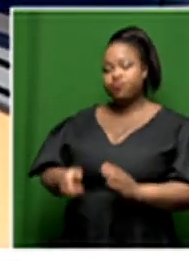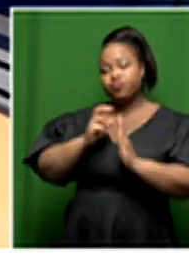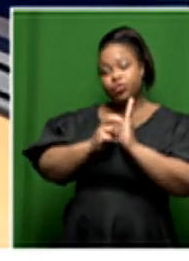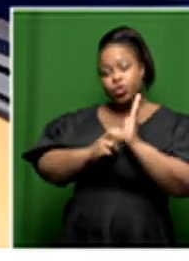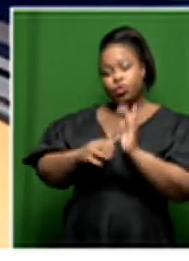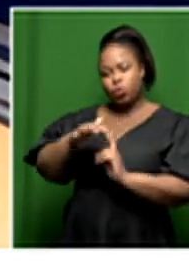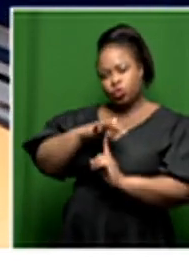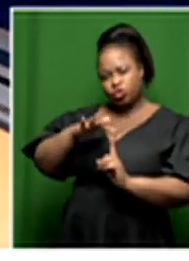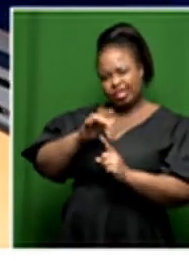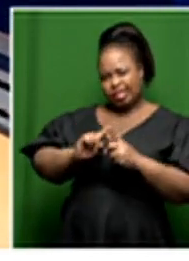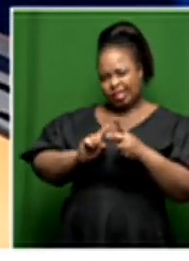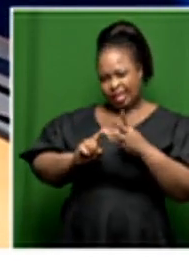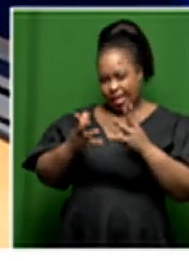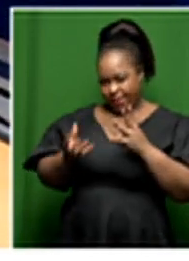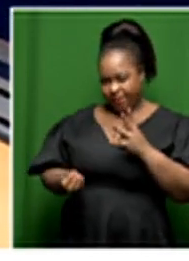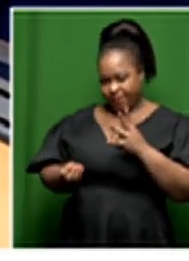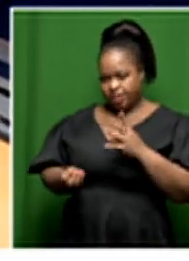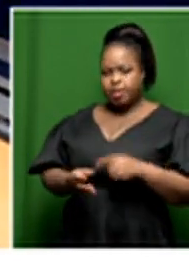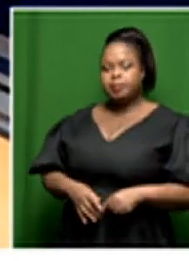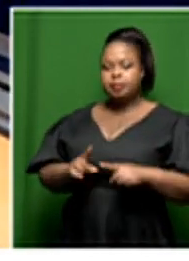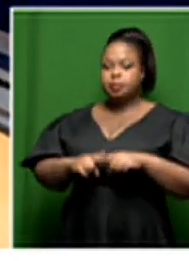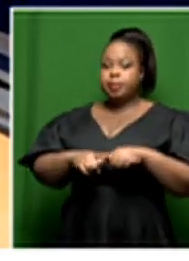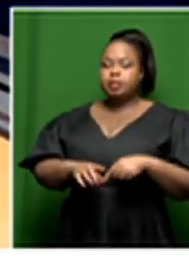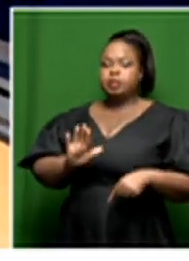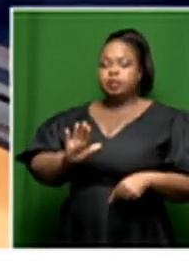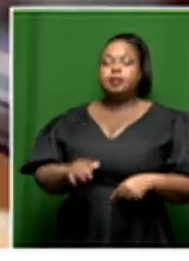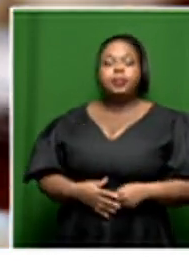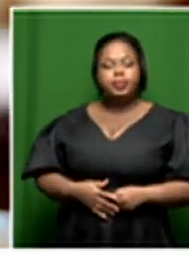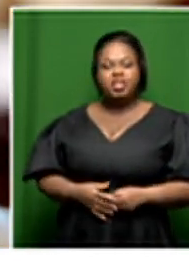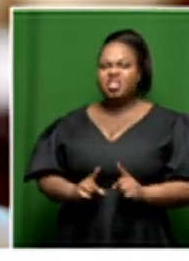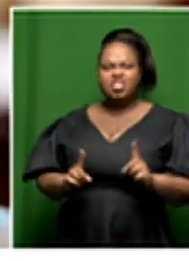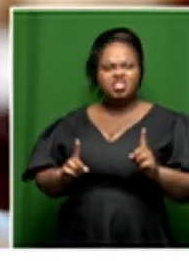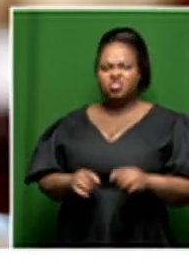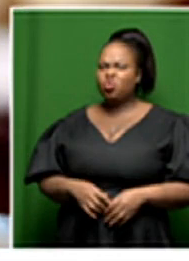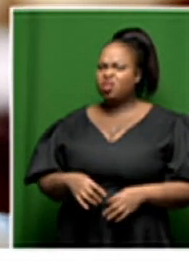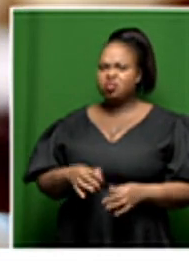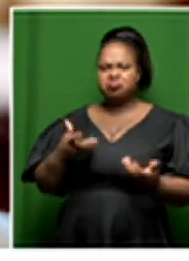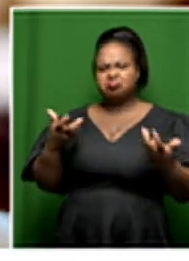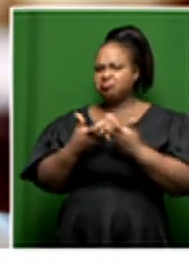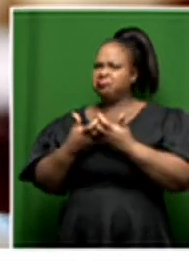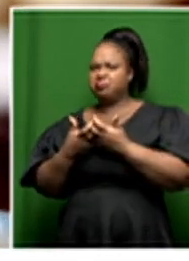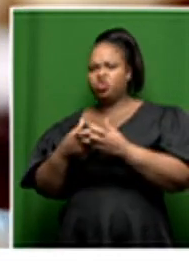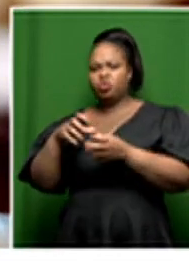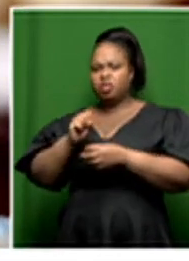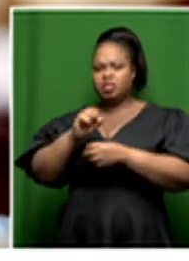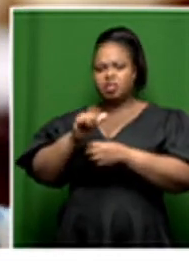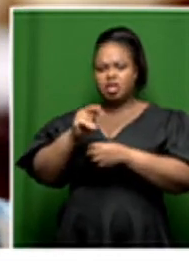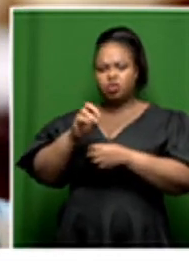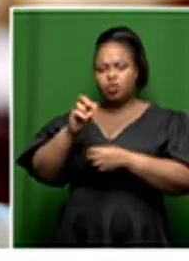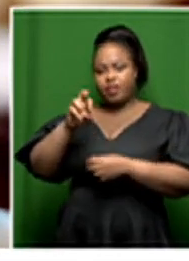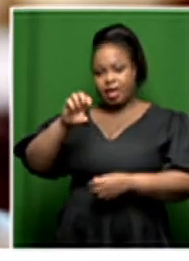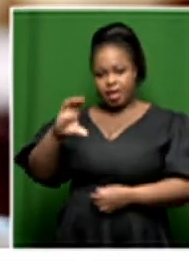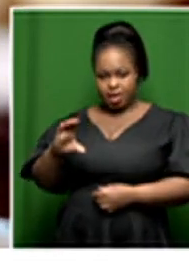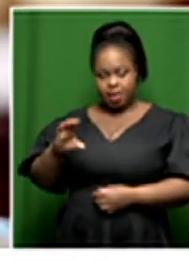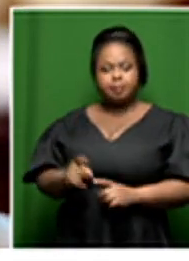are, they're quite a few. It needs to be said, but it's not peculiar to Sinovac. I think it's